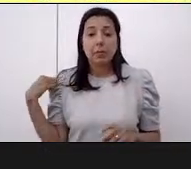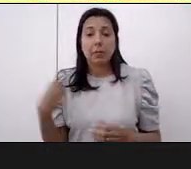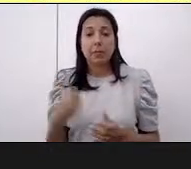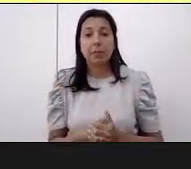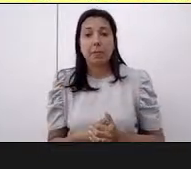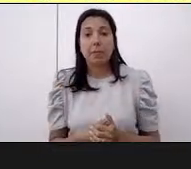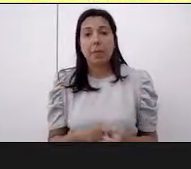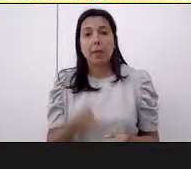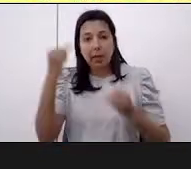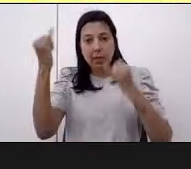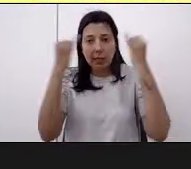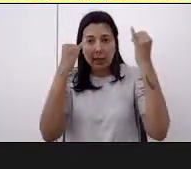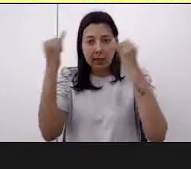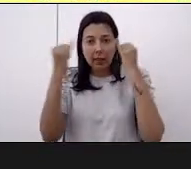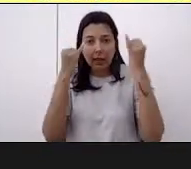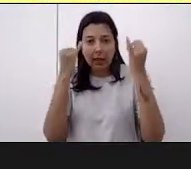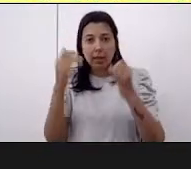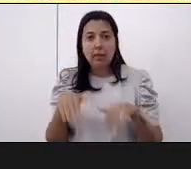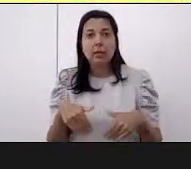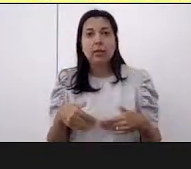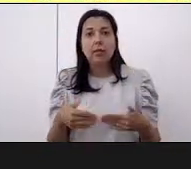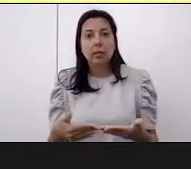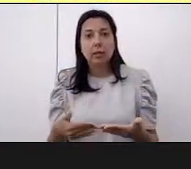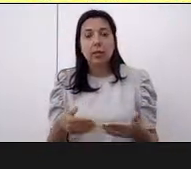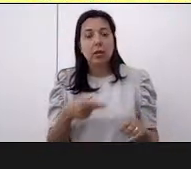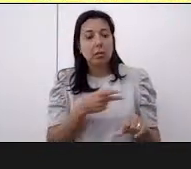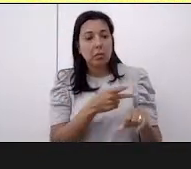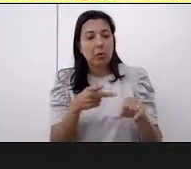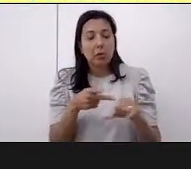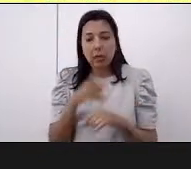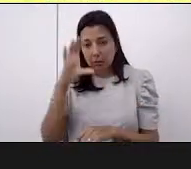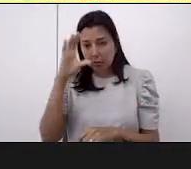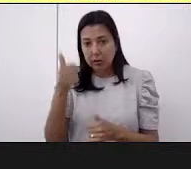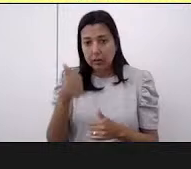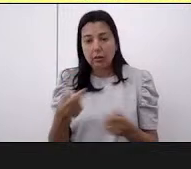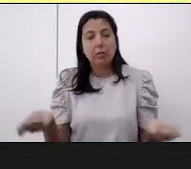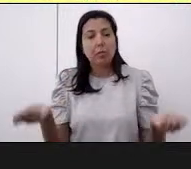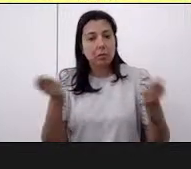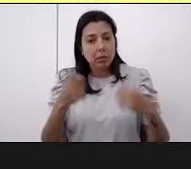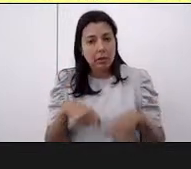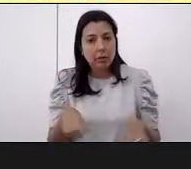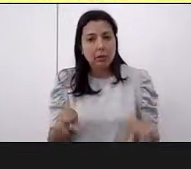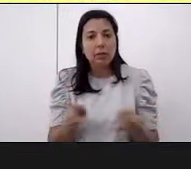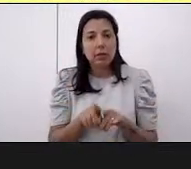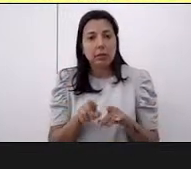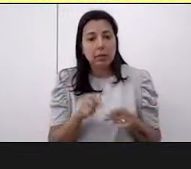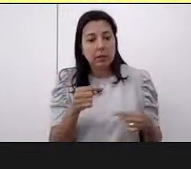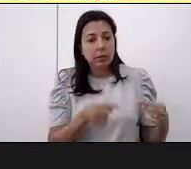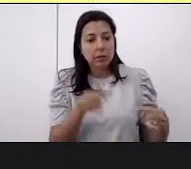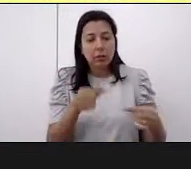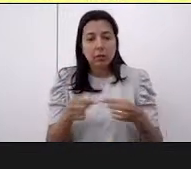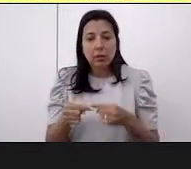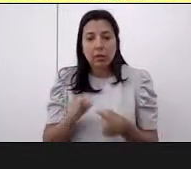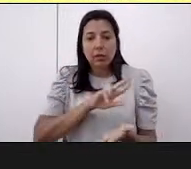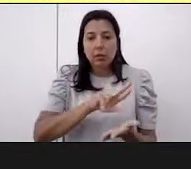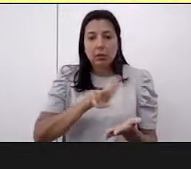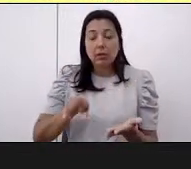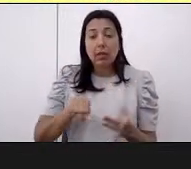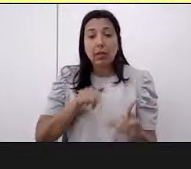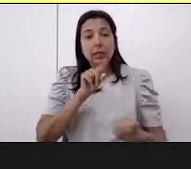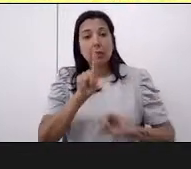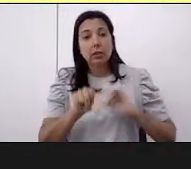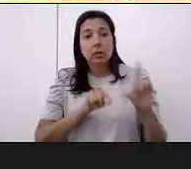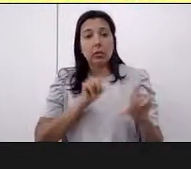looking for possible solutions, debating with a lot of alternatives, a lot of options under discussion,